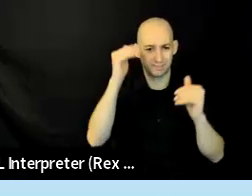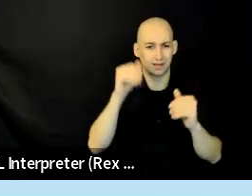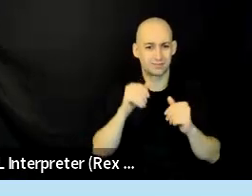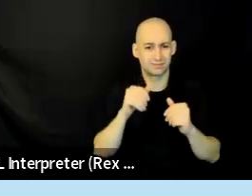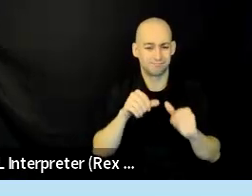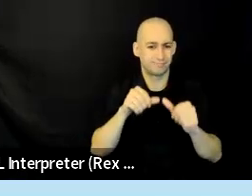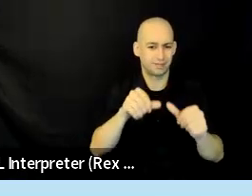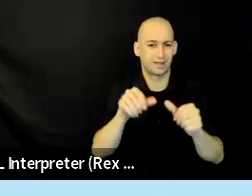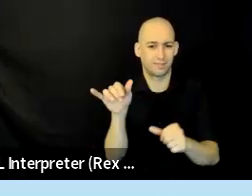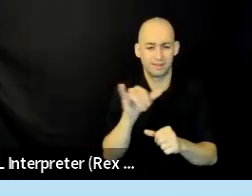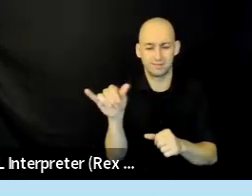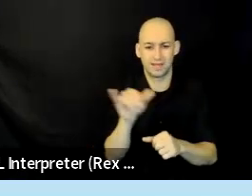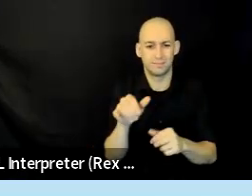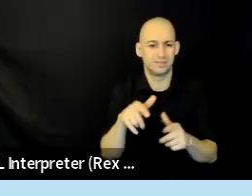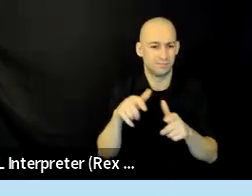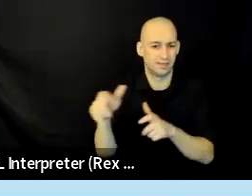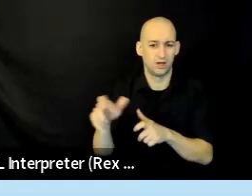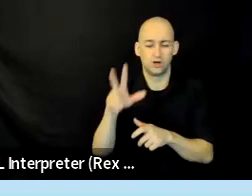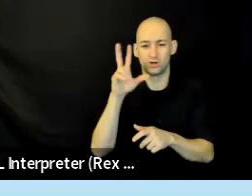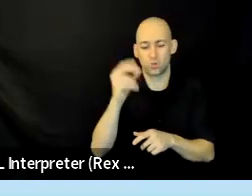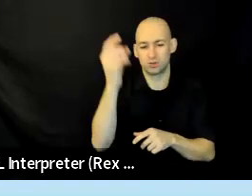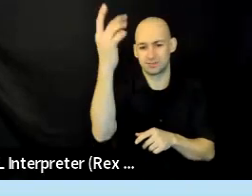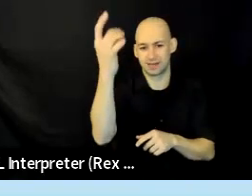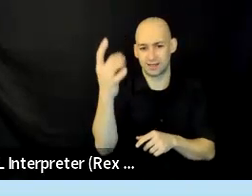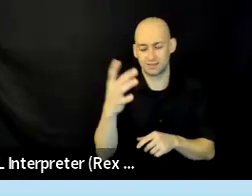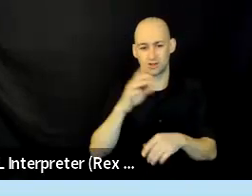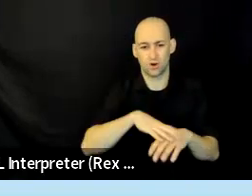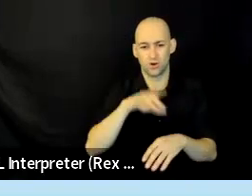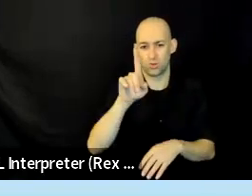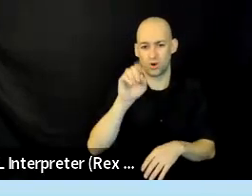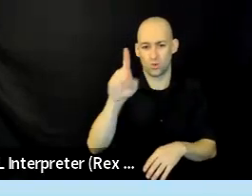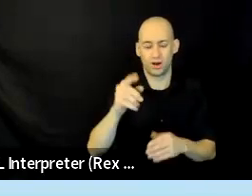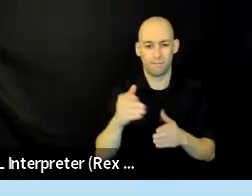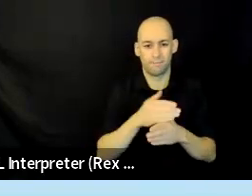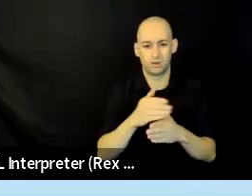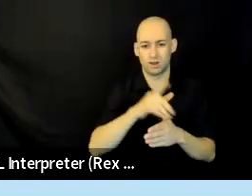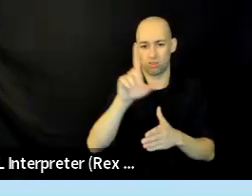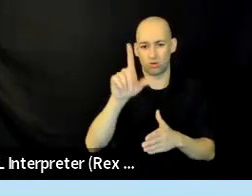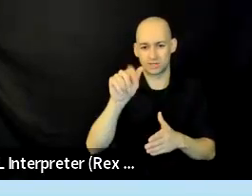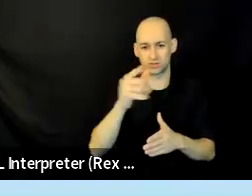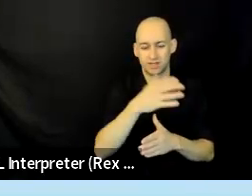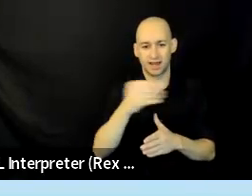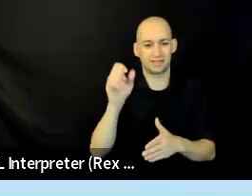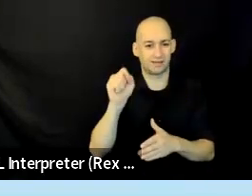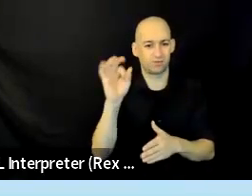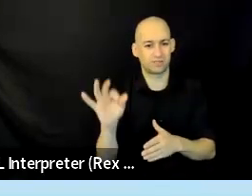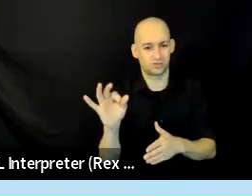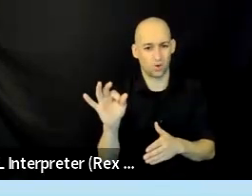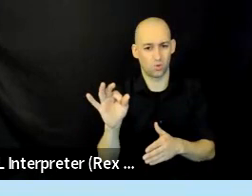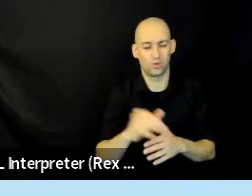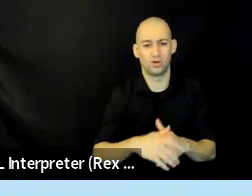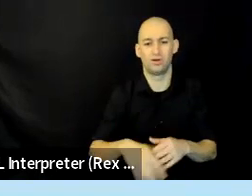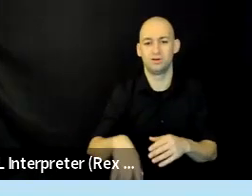speeds. There are no signals on US 101 between Los Angeles and San Francisco. Therefore, signalizing